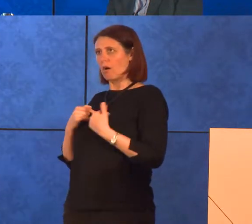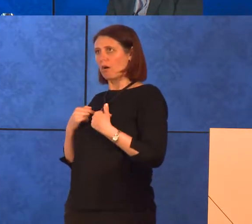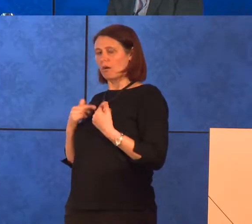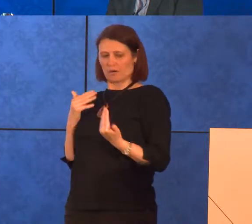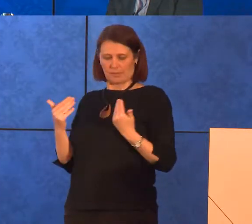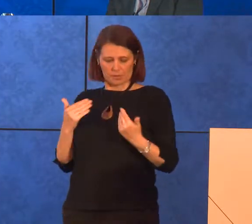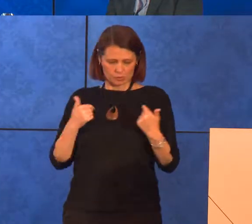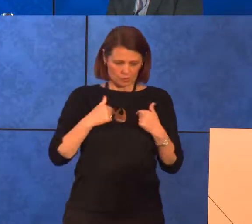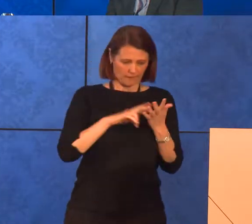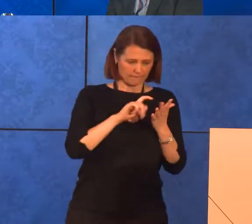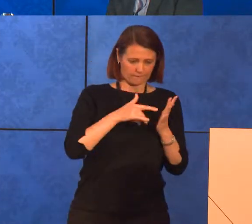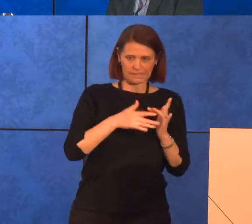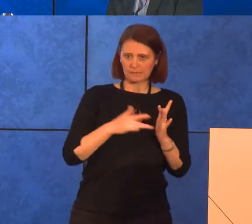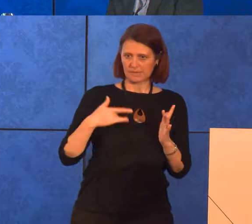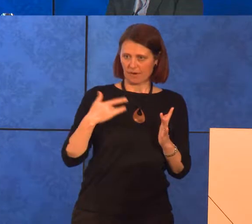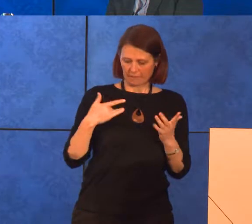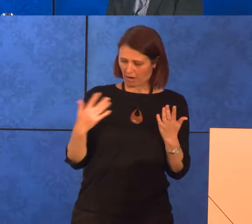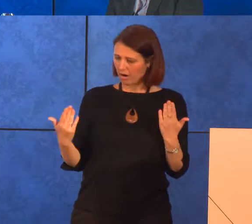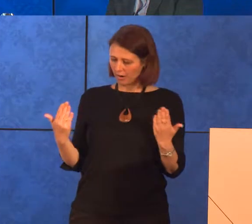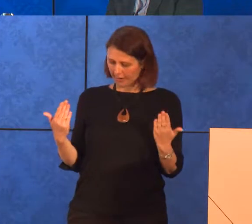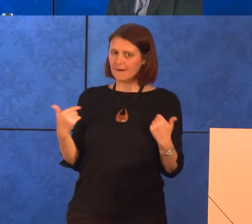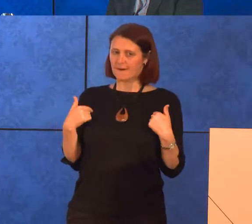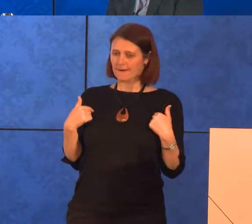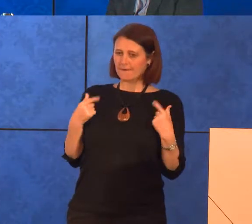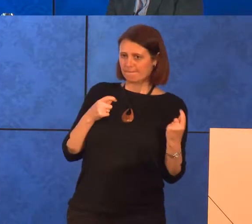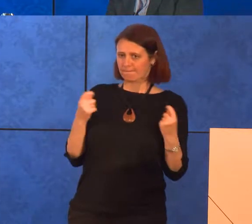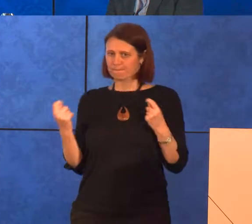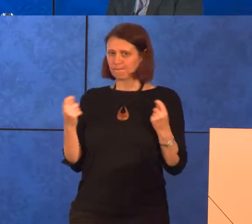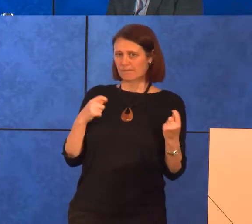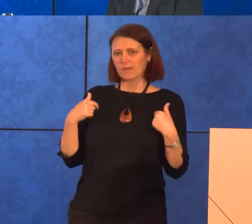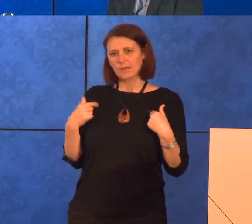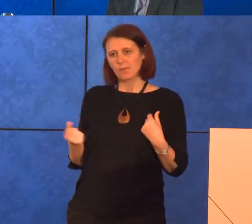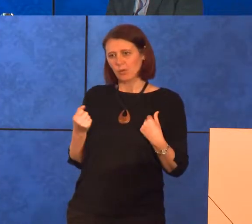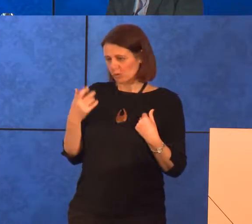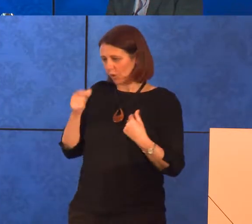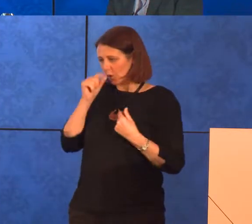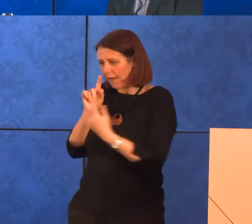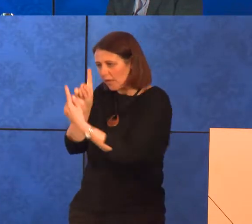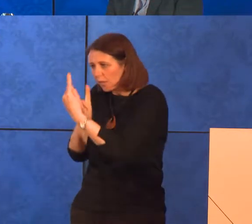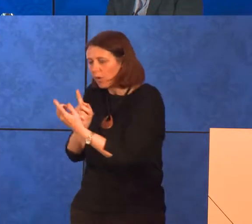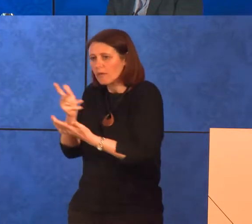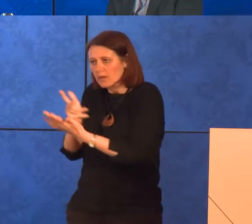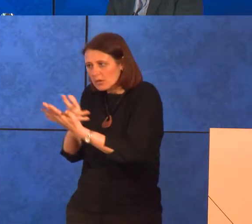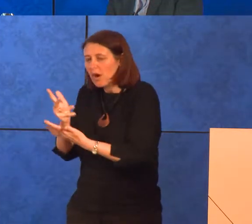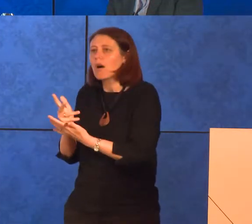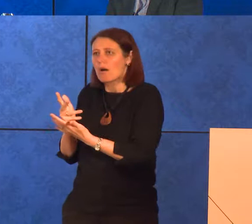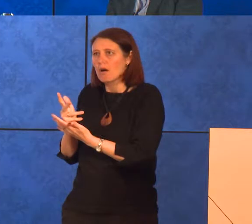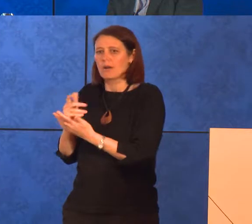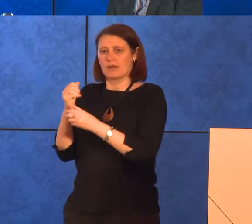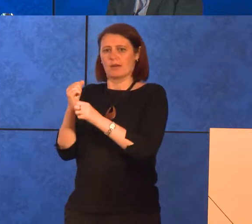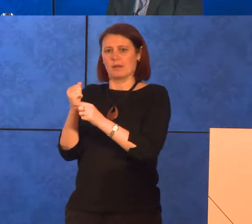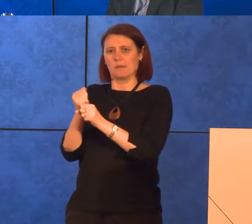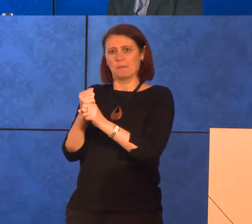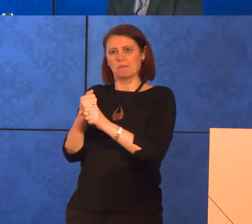that of a victim survivor. So being able to have, I think, that sort of one-on-one conversation enabled me